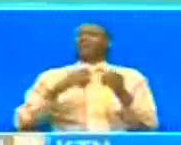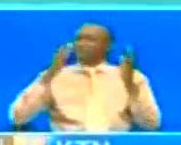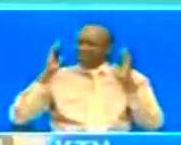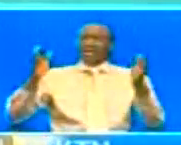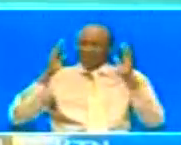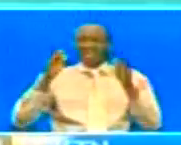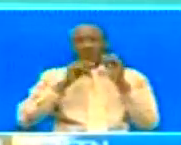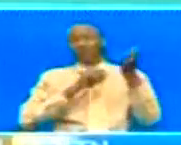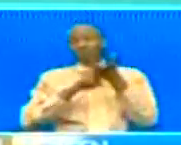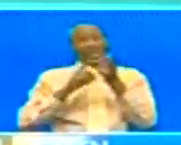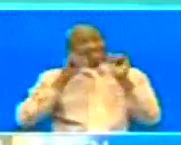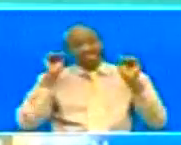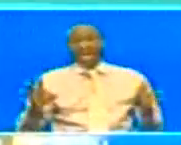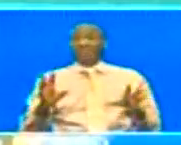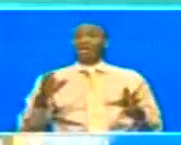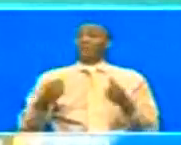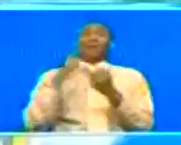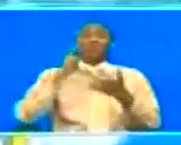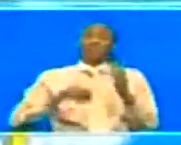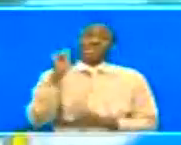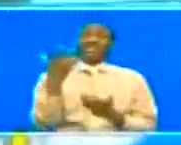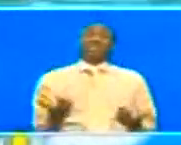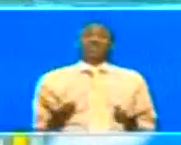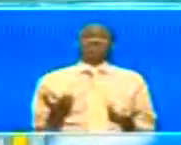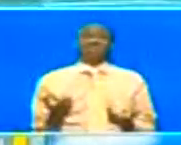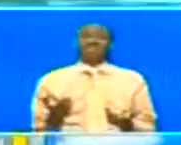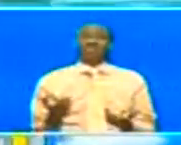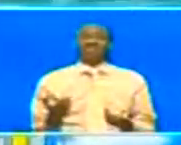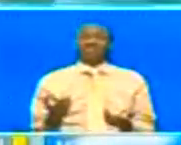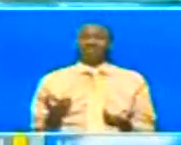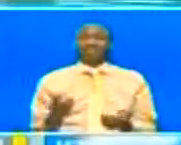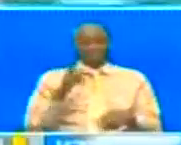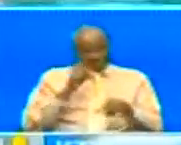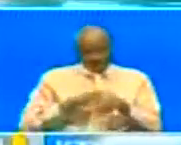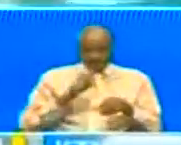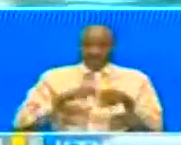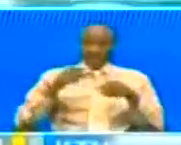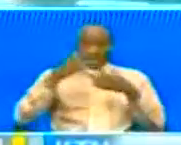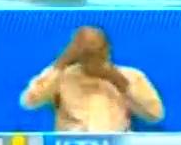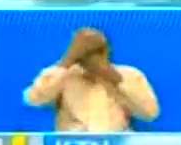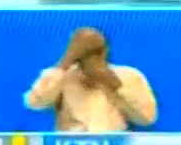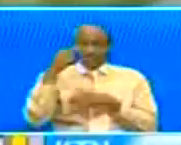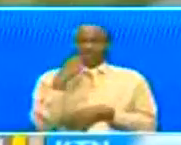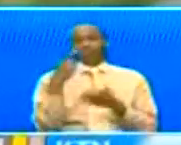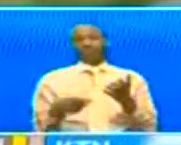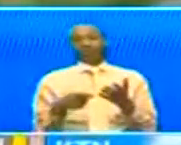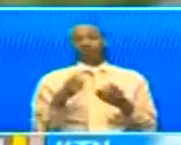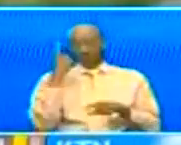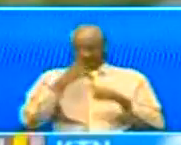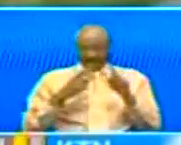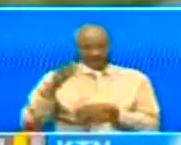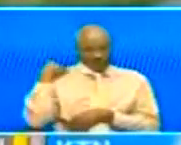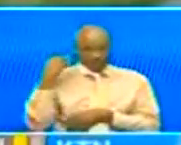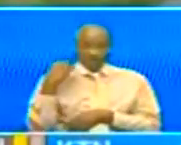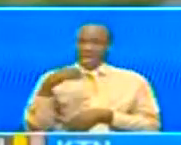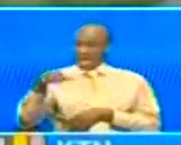there's no tourist, I don't know what will happen with Kenya. When this Al-Shabaab attacked Kenya about 1 year ago, there were